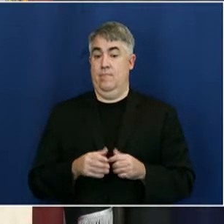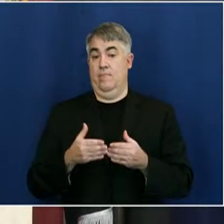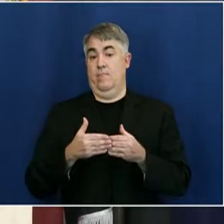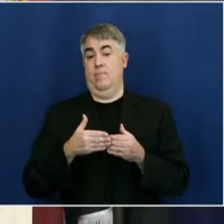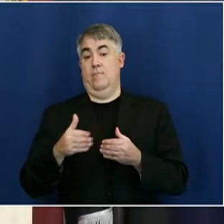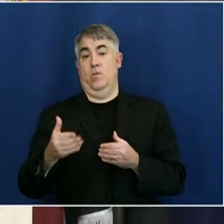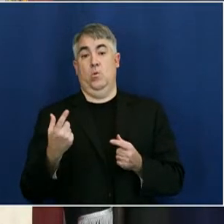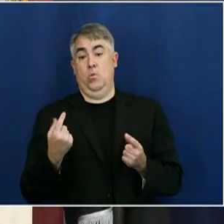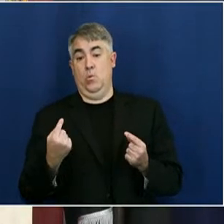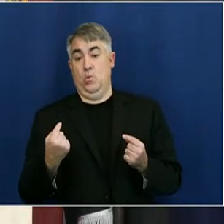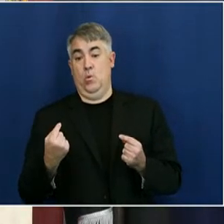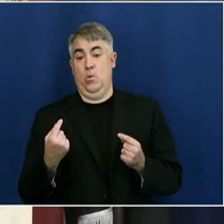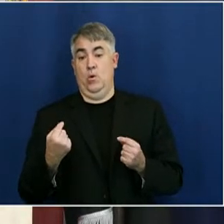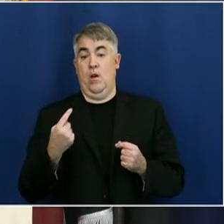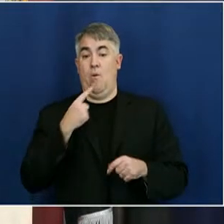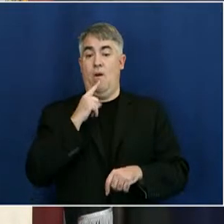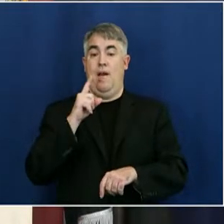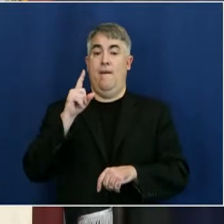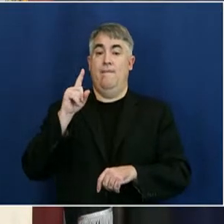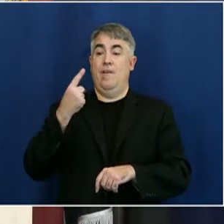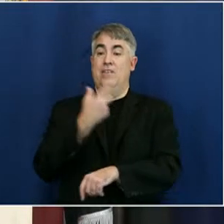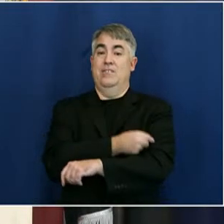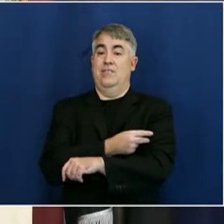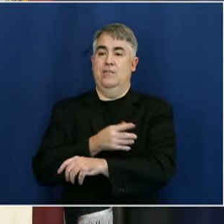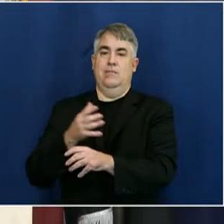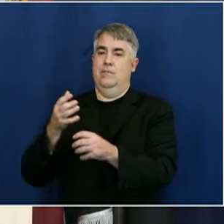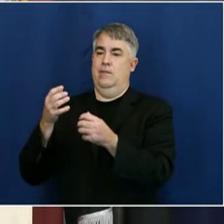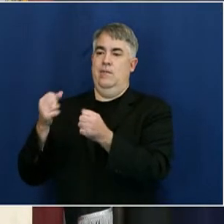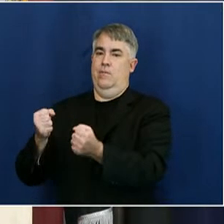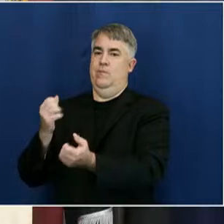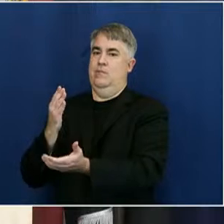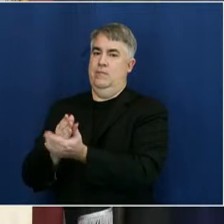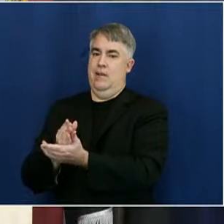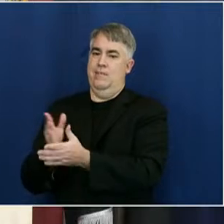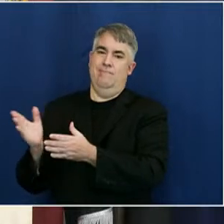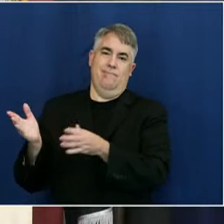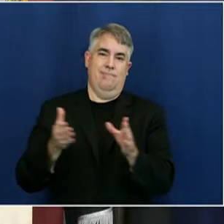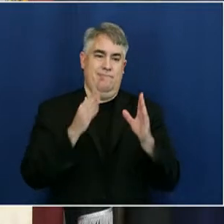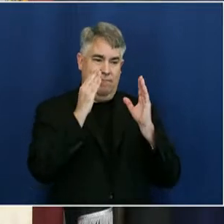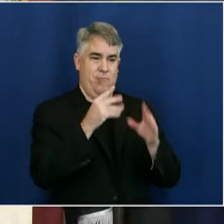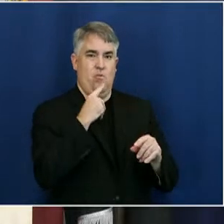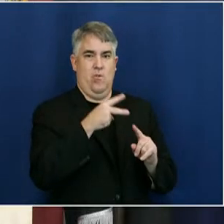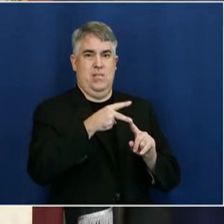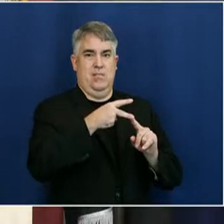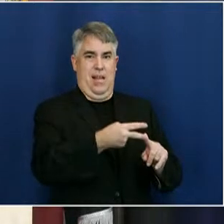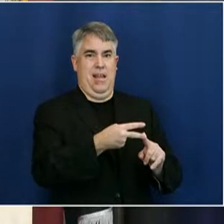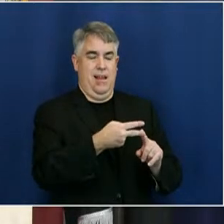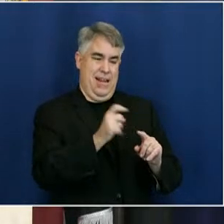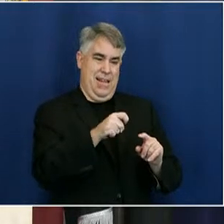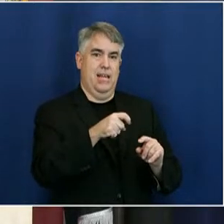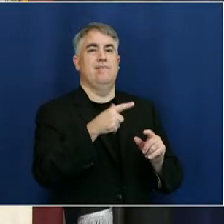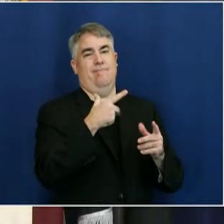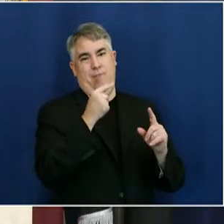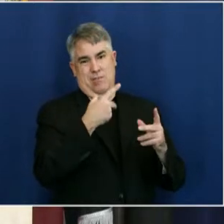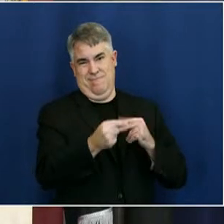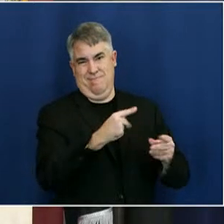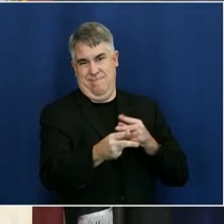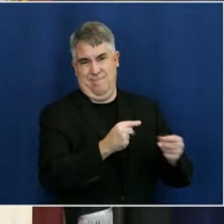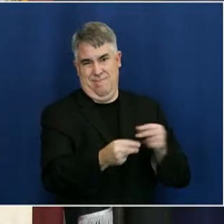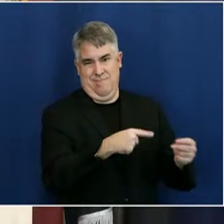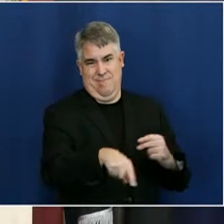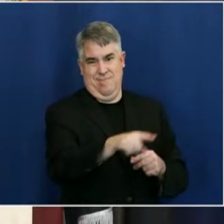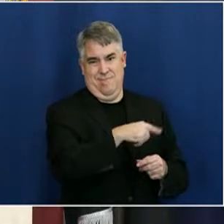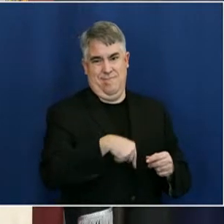10 days will probably be fairly limited. So, I think in terms of exactly how many second dose appointments are going to have to